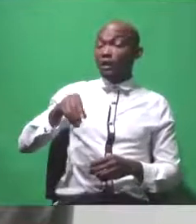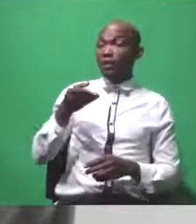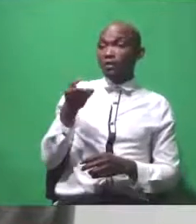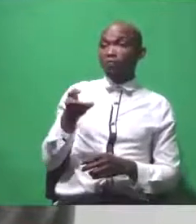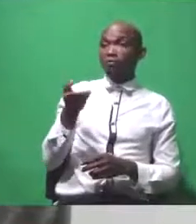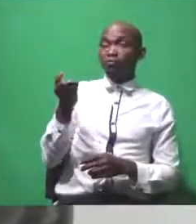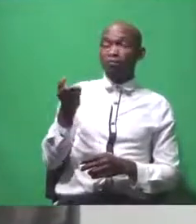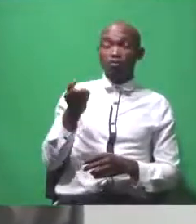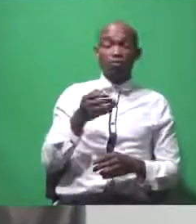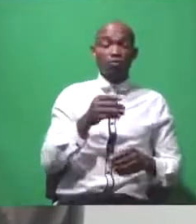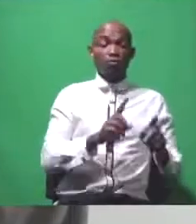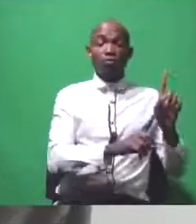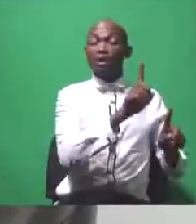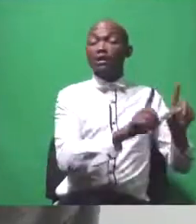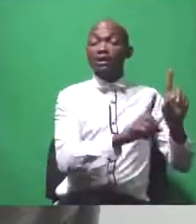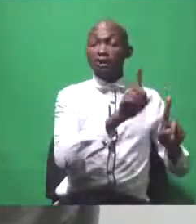for planting,